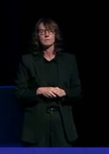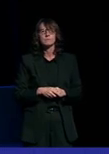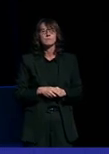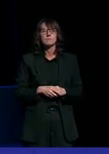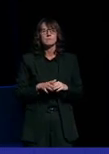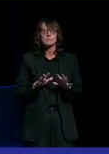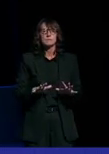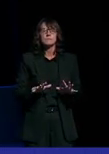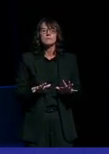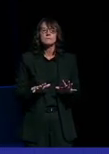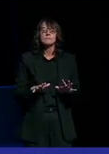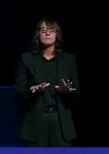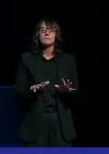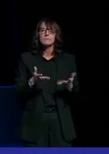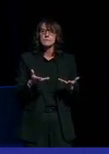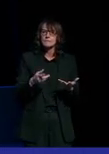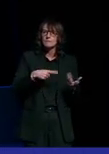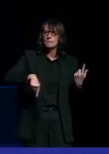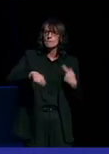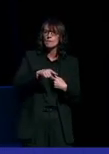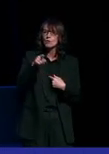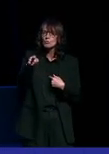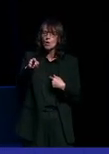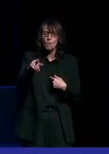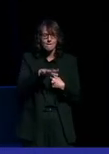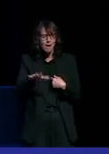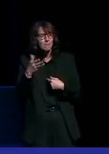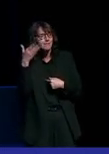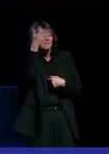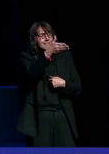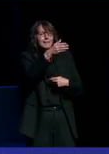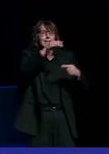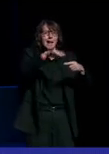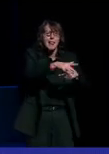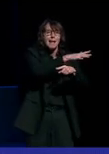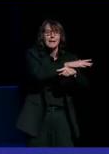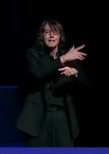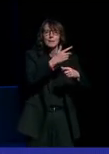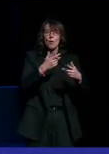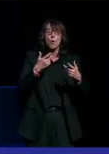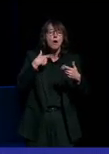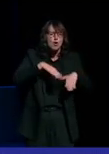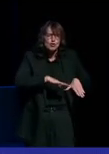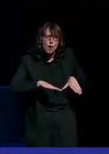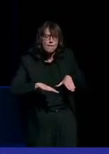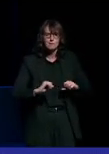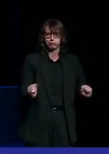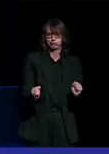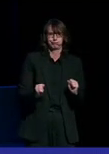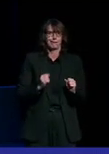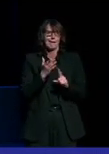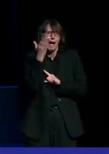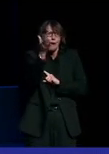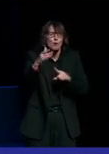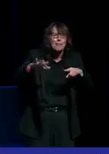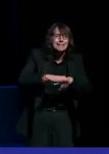This doesn't only affect families going to our beautiful British lakes, rivers and beaches in the summer, or surfers braving the cold winter swells. It